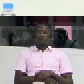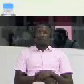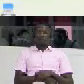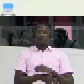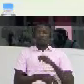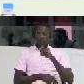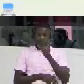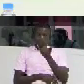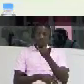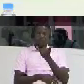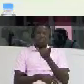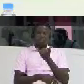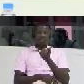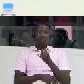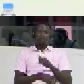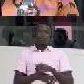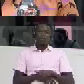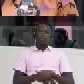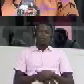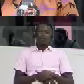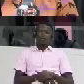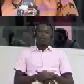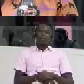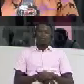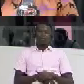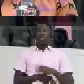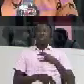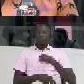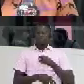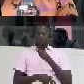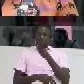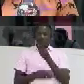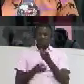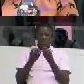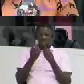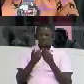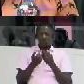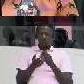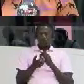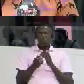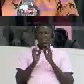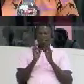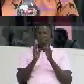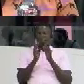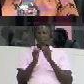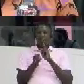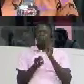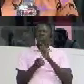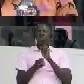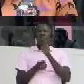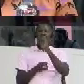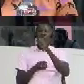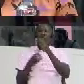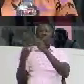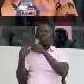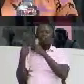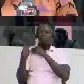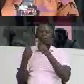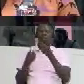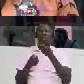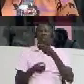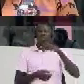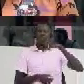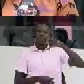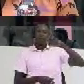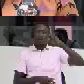Wow. Yes. I would just like you to tell me briefly what your role as RSM at the